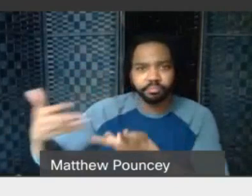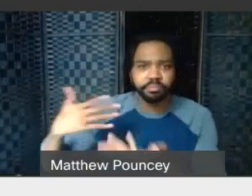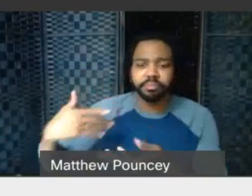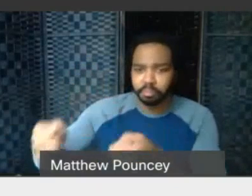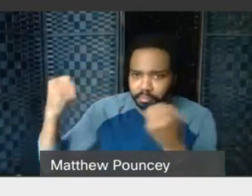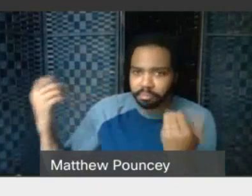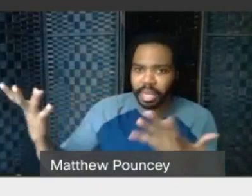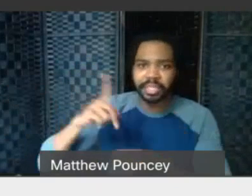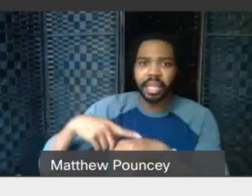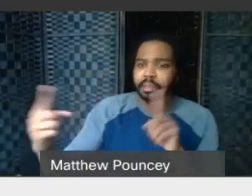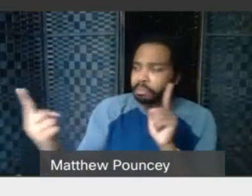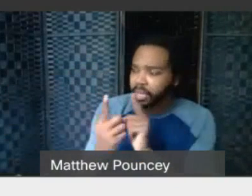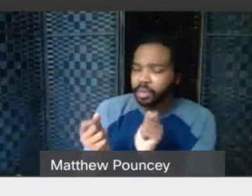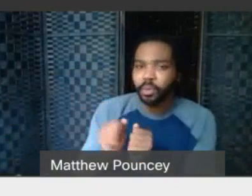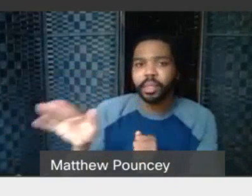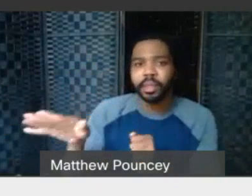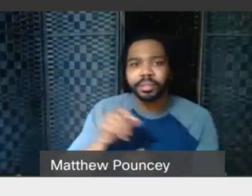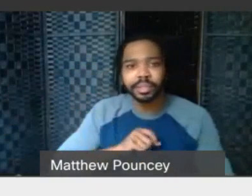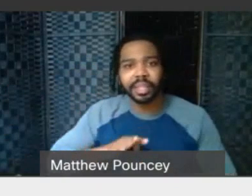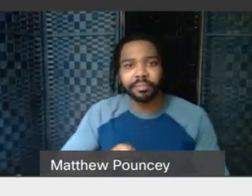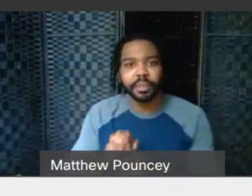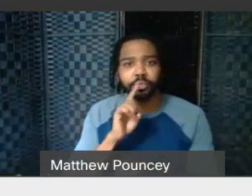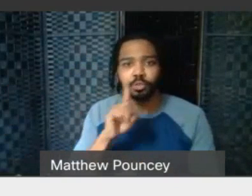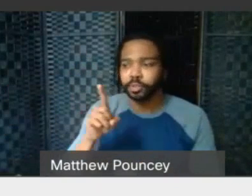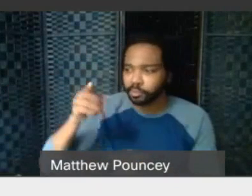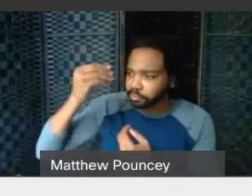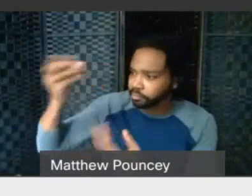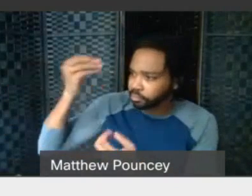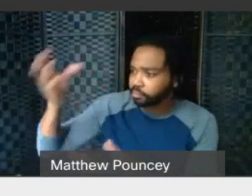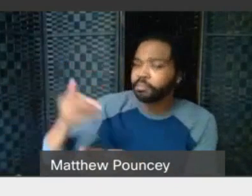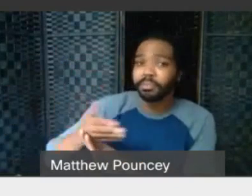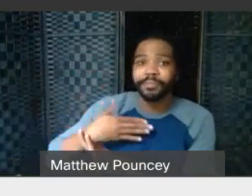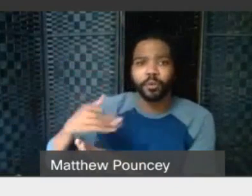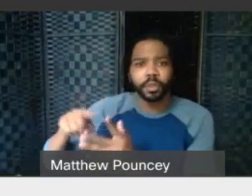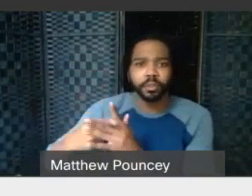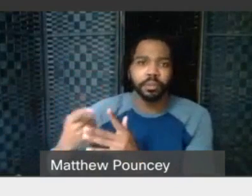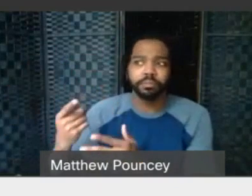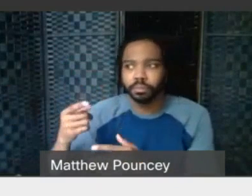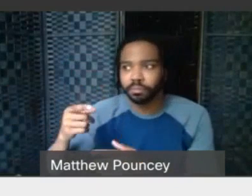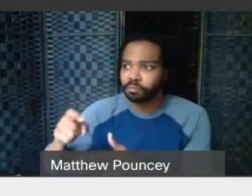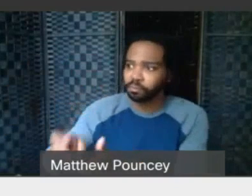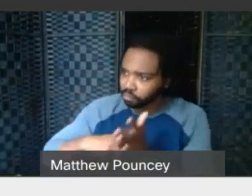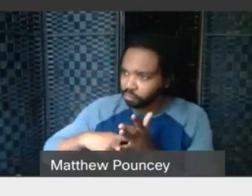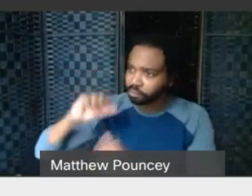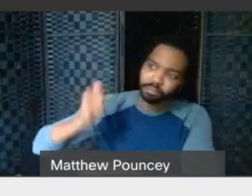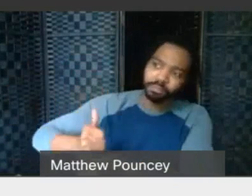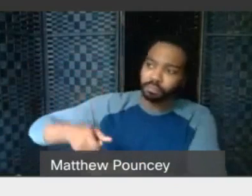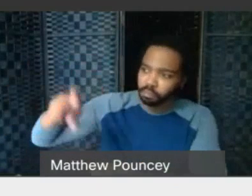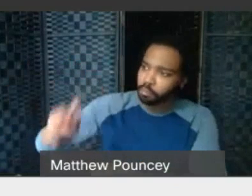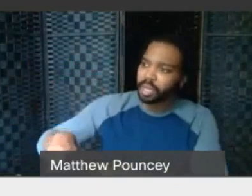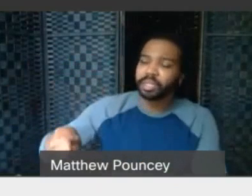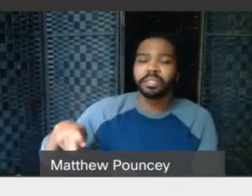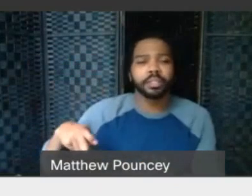would understand what the vaccination was about before implementing a mandate that the staff be vaccinated.